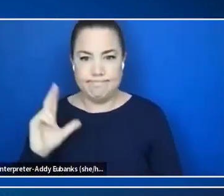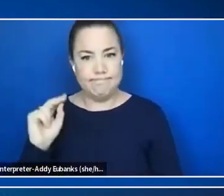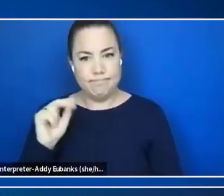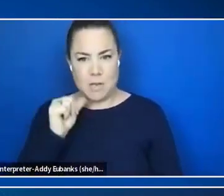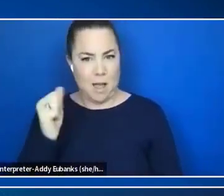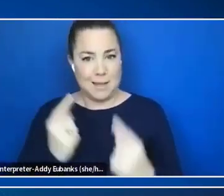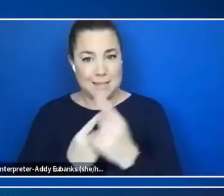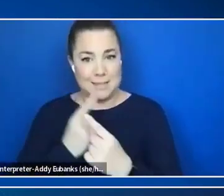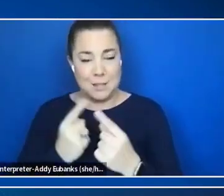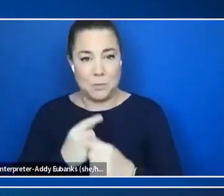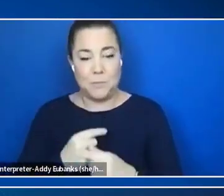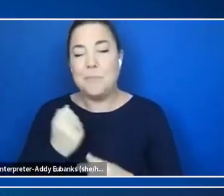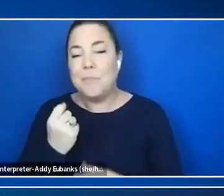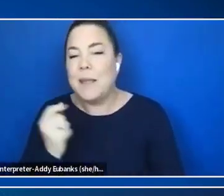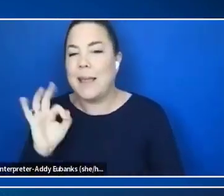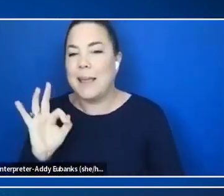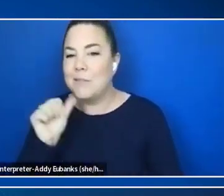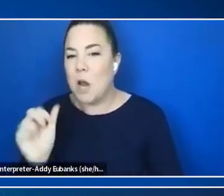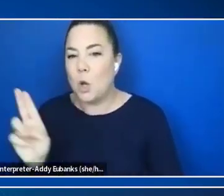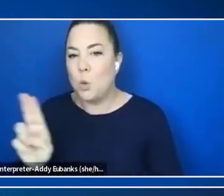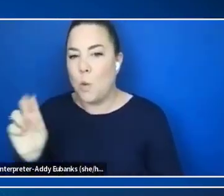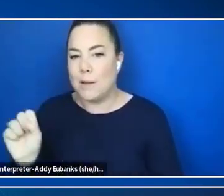If it's not a U.S.